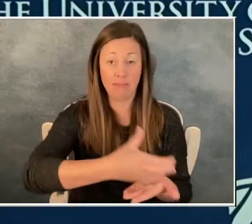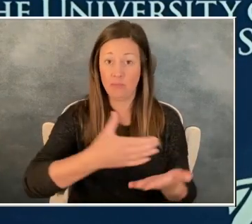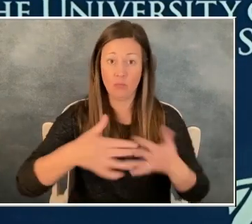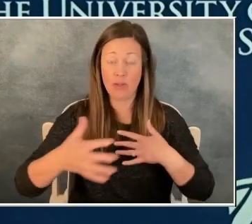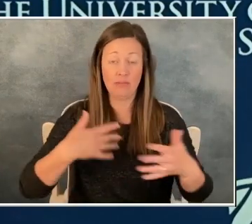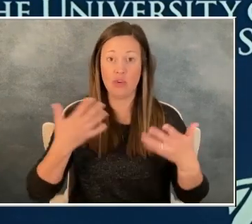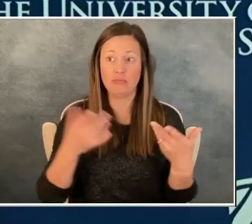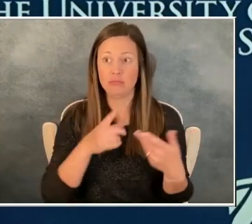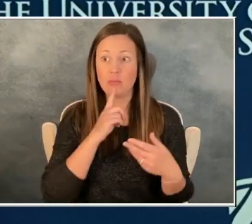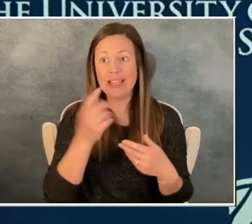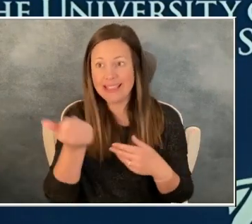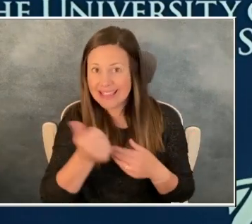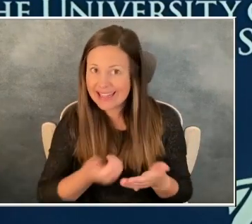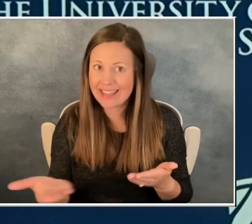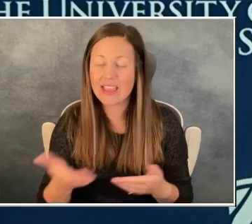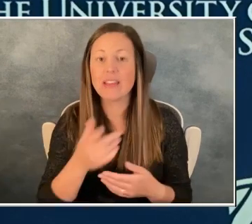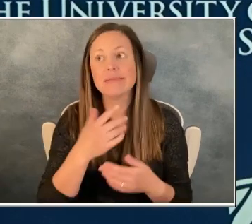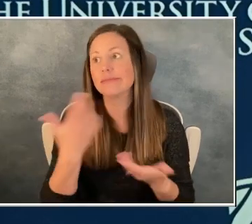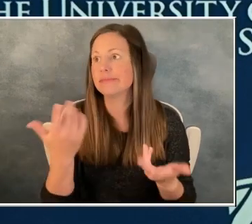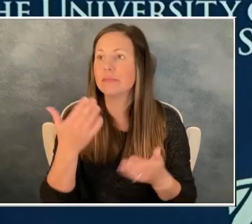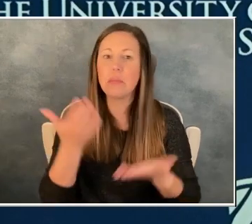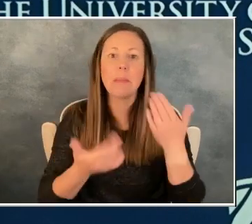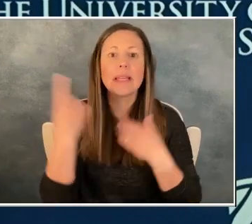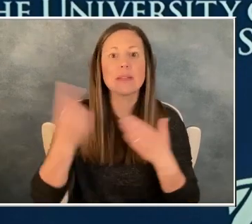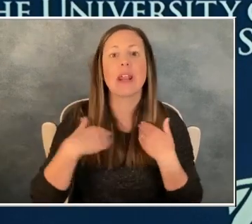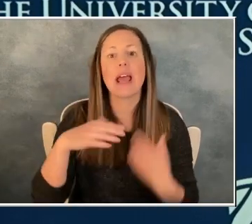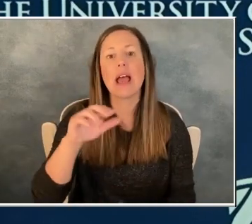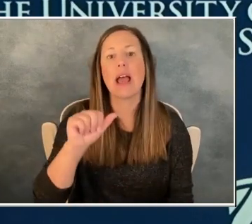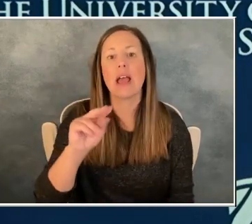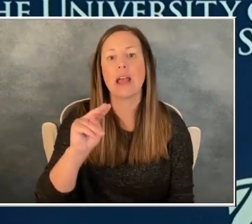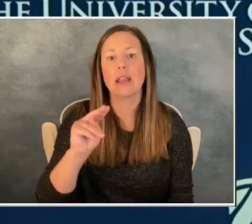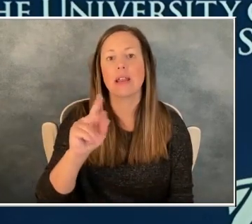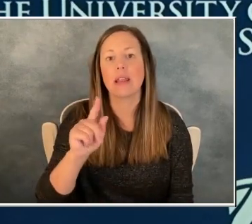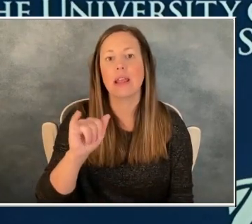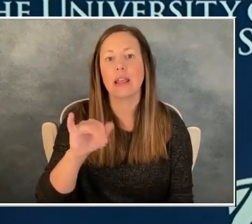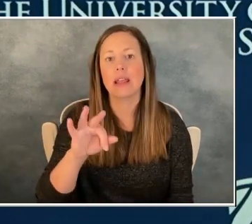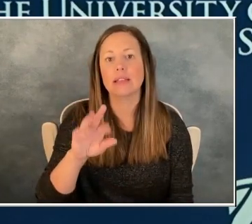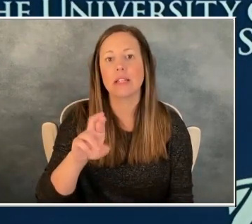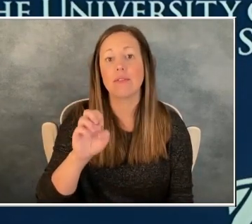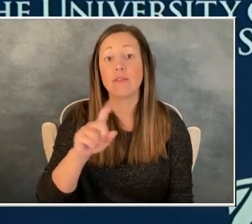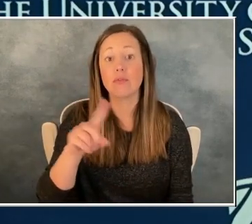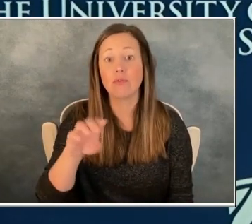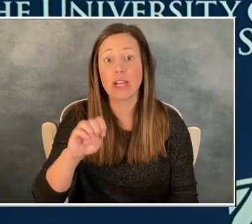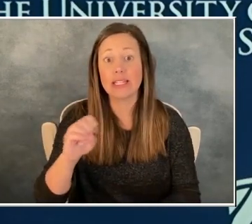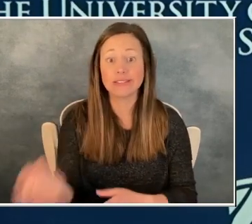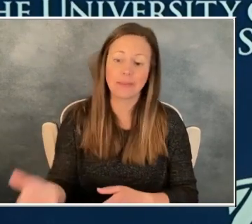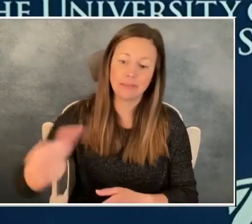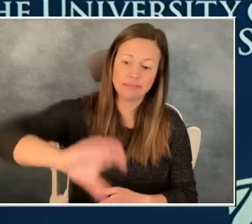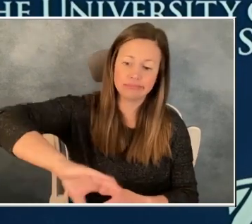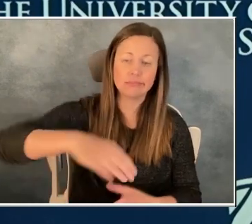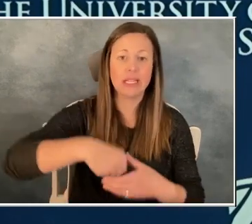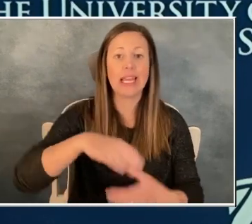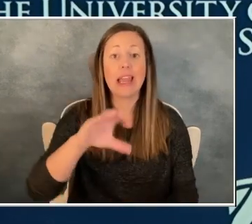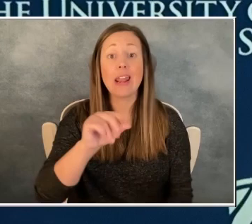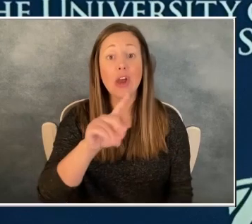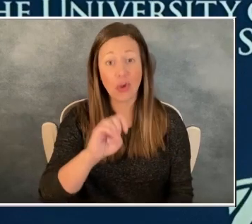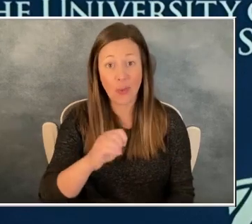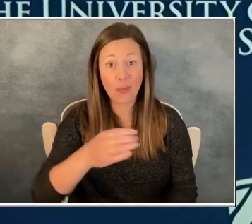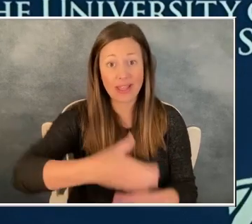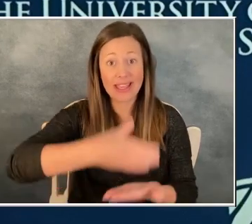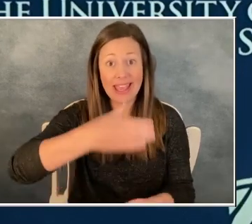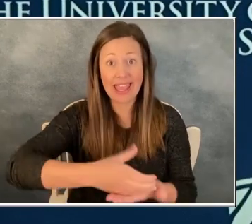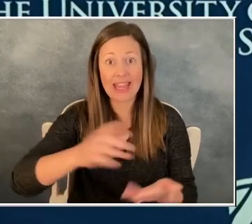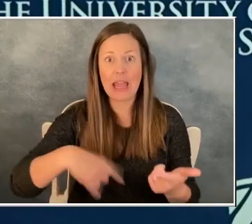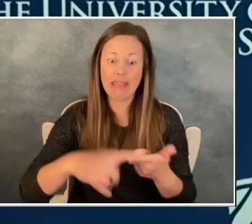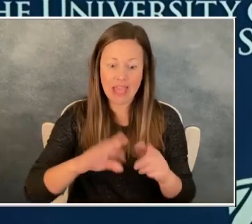time where somebody put antifreeze into a Coca-Cola can, and the child drinks the Coca-Cola can because it's Coca-Cola, and it turns out they could